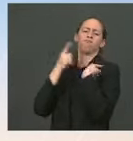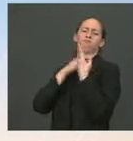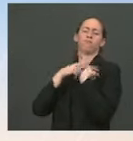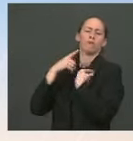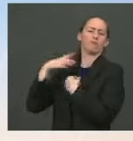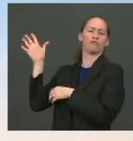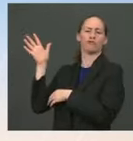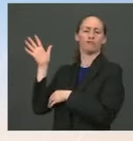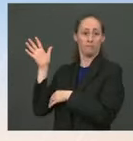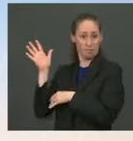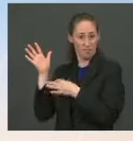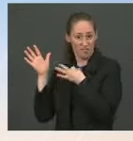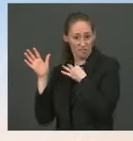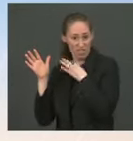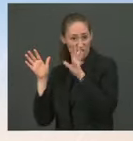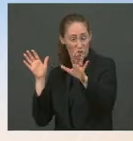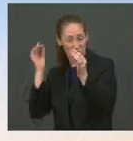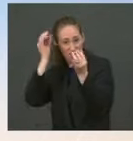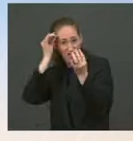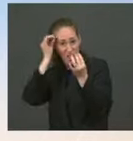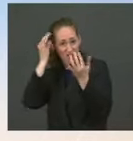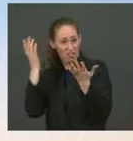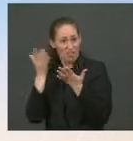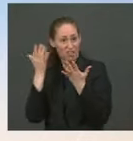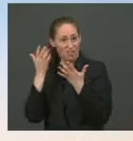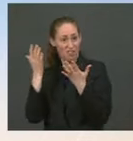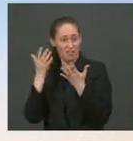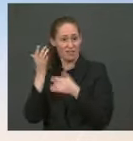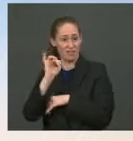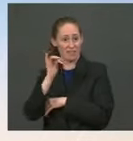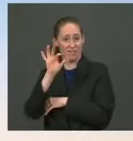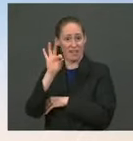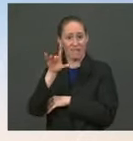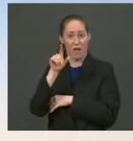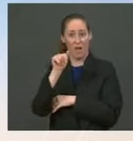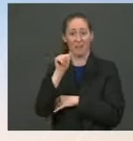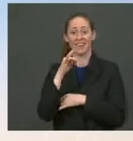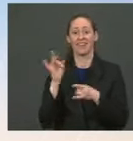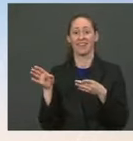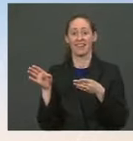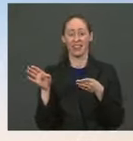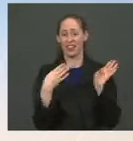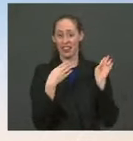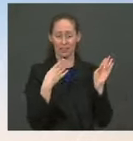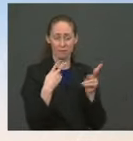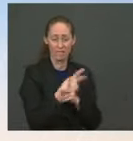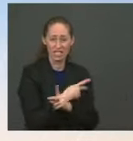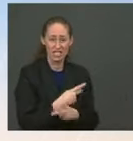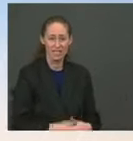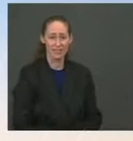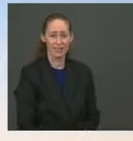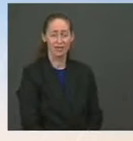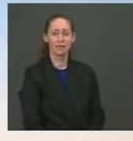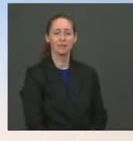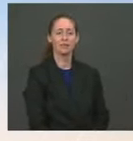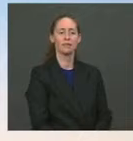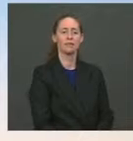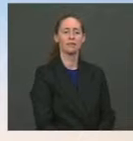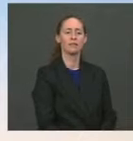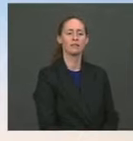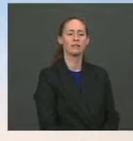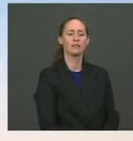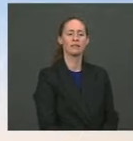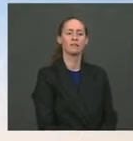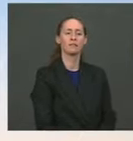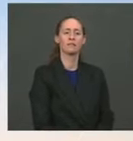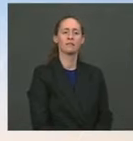any concern that this could move a state like Florida in the wrong direction? So, you know, I'll say this, you know, as I said yesterday, DOJ will be defending these